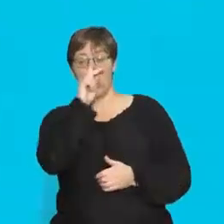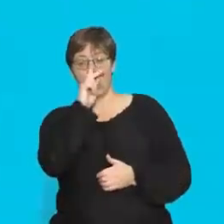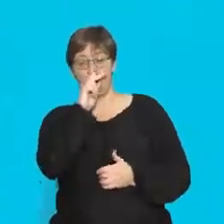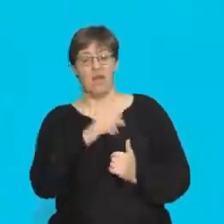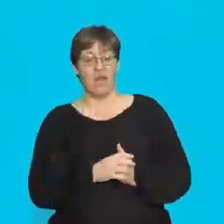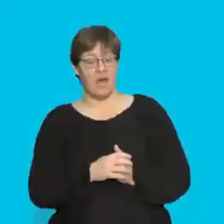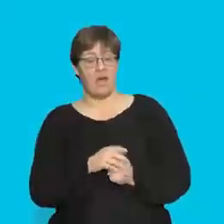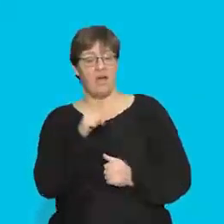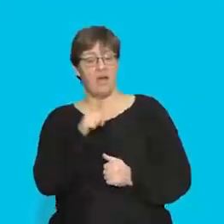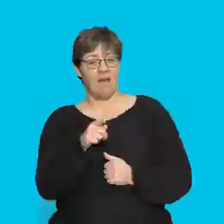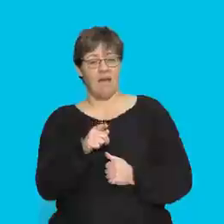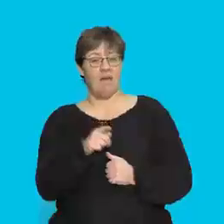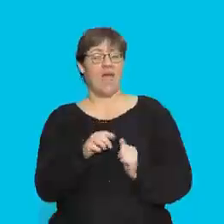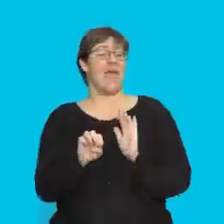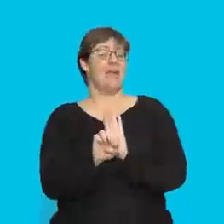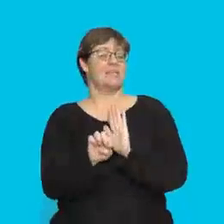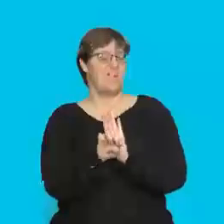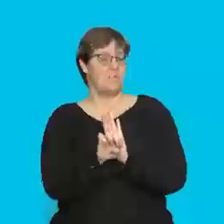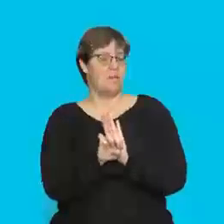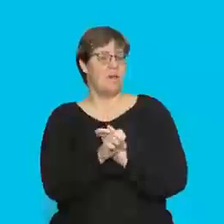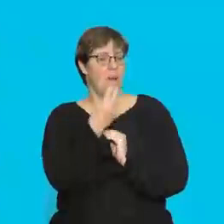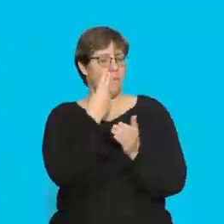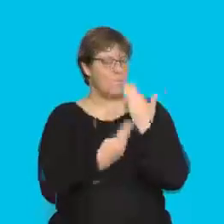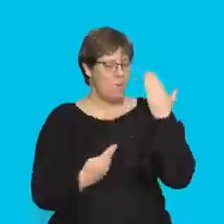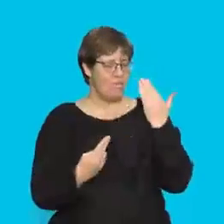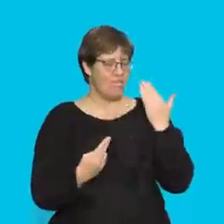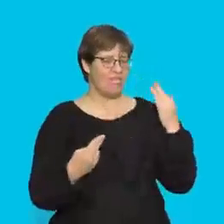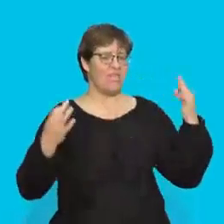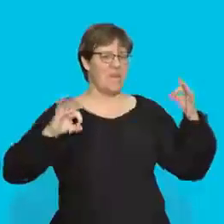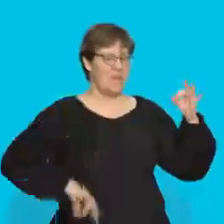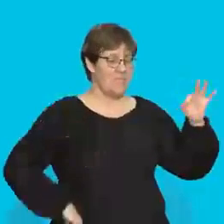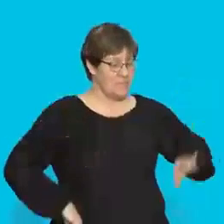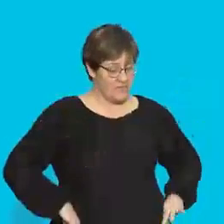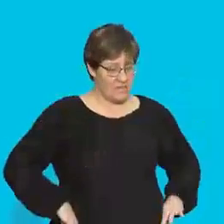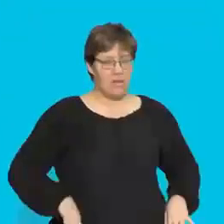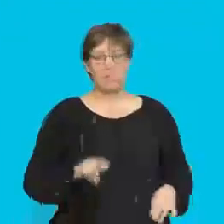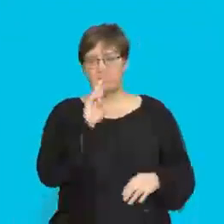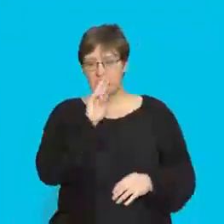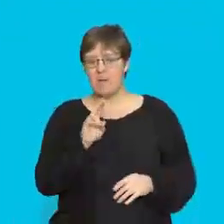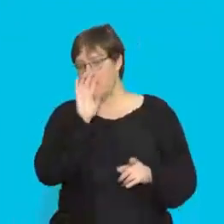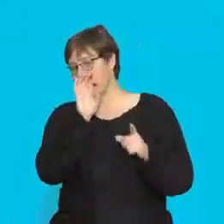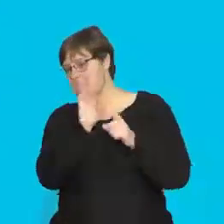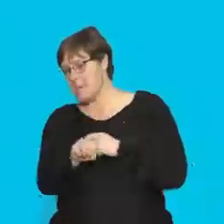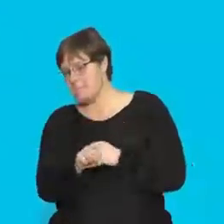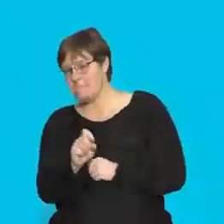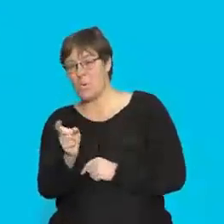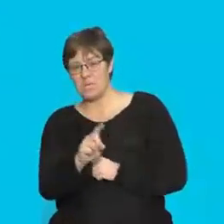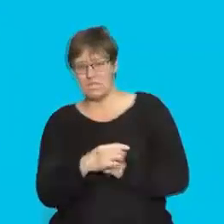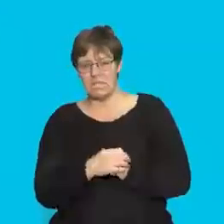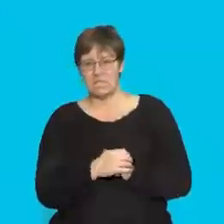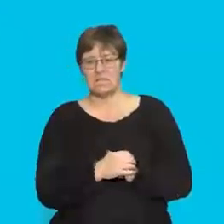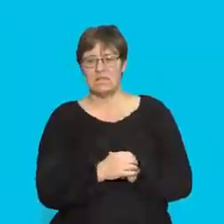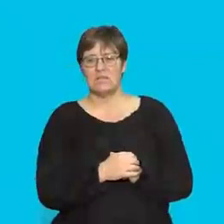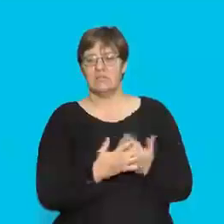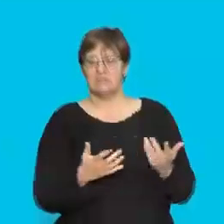when we look at a mutualistic example, we can think of an organism that we